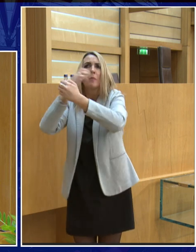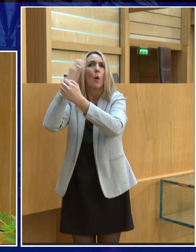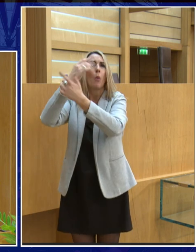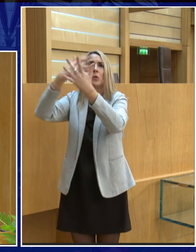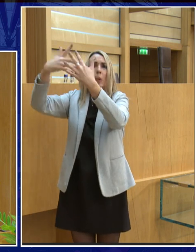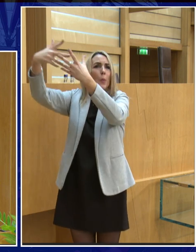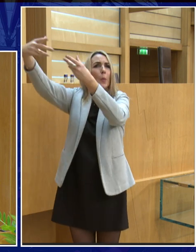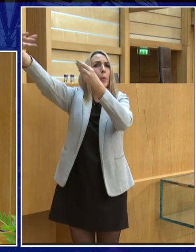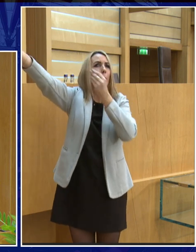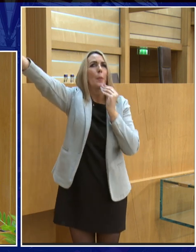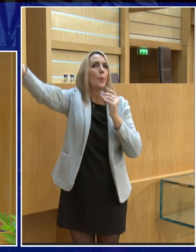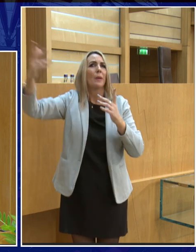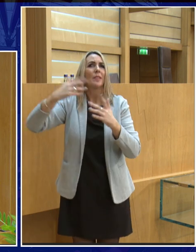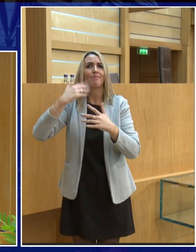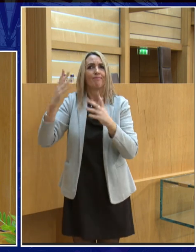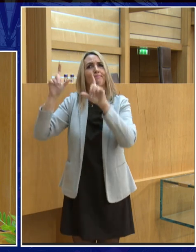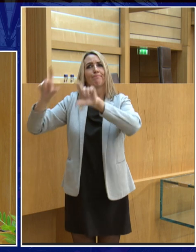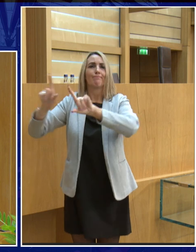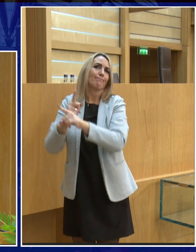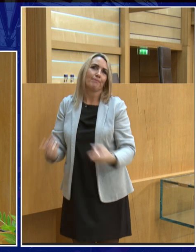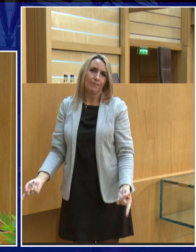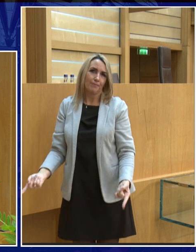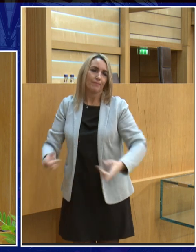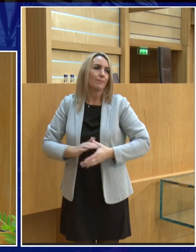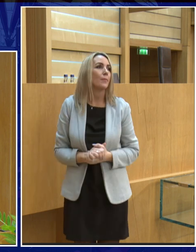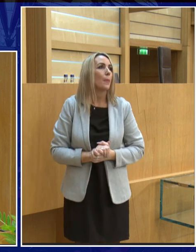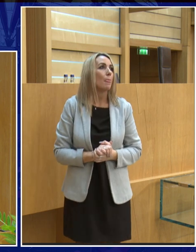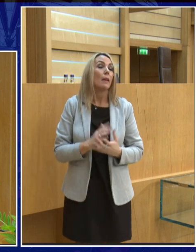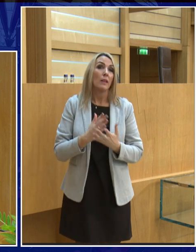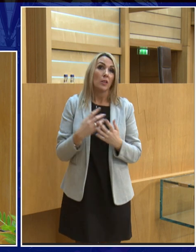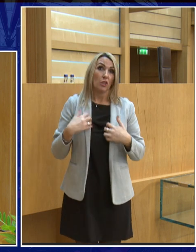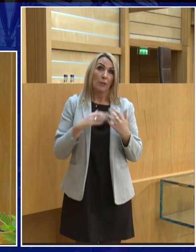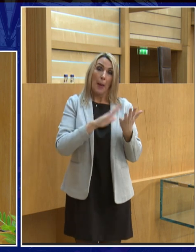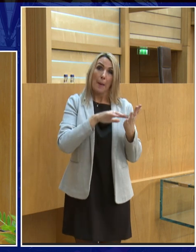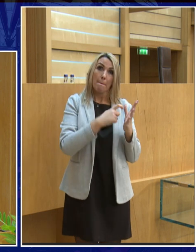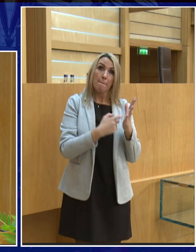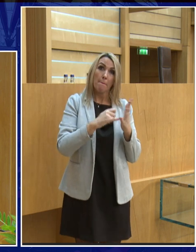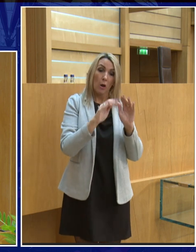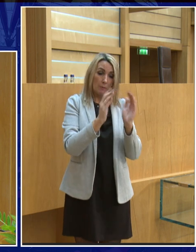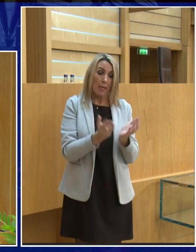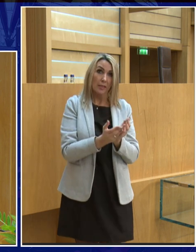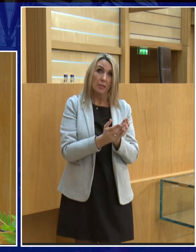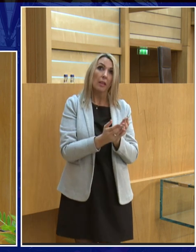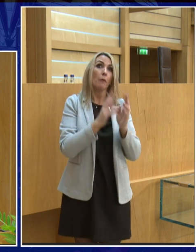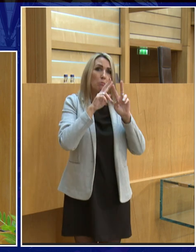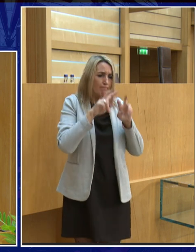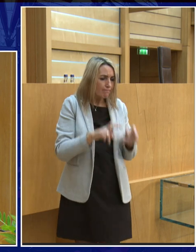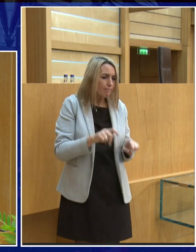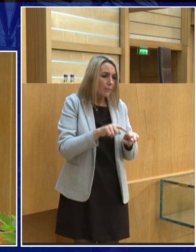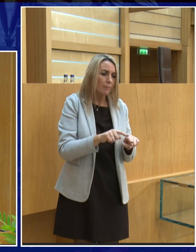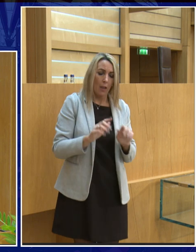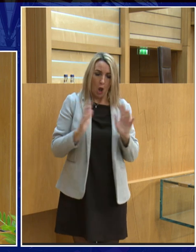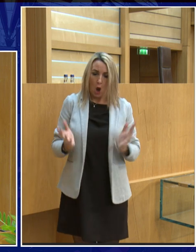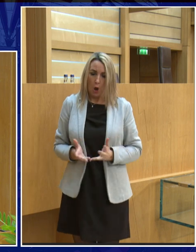because there was no atmosphere and not enough mass to keep it all in place another interesting place is Mars because if you look at planet Mars it's smaller than